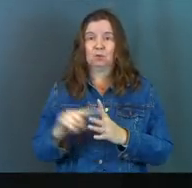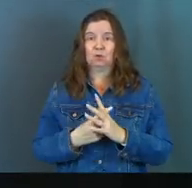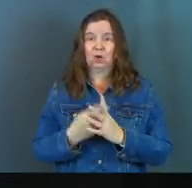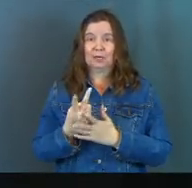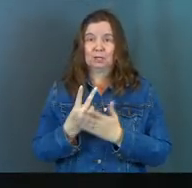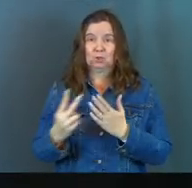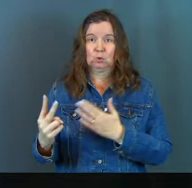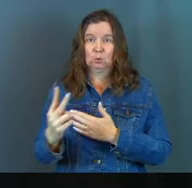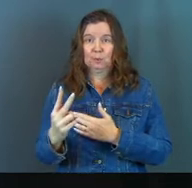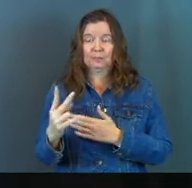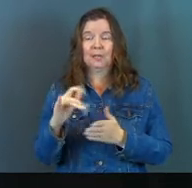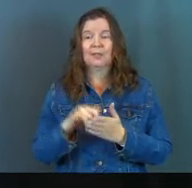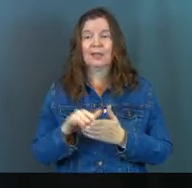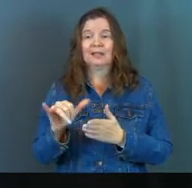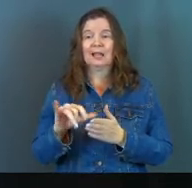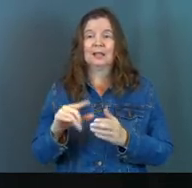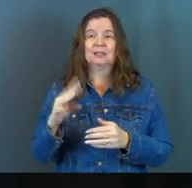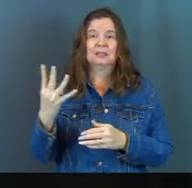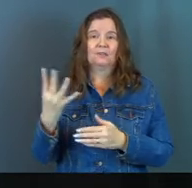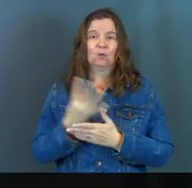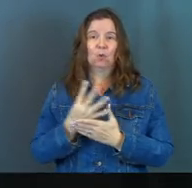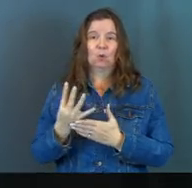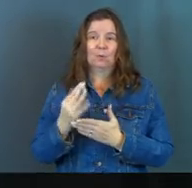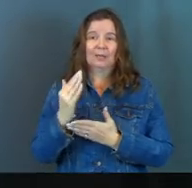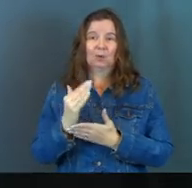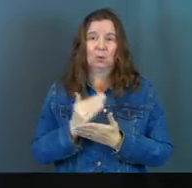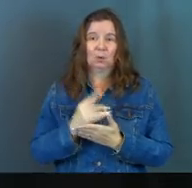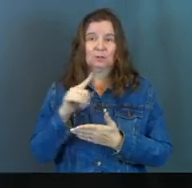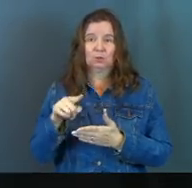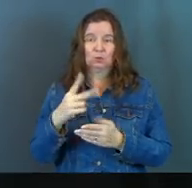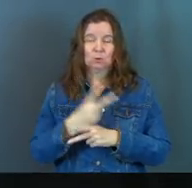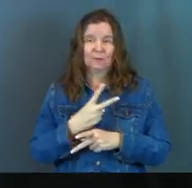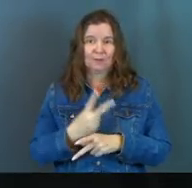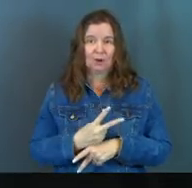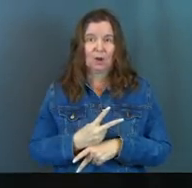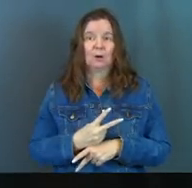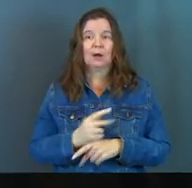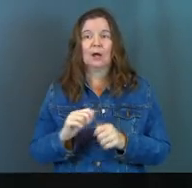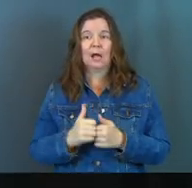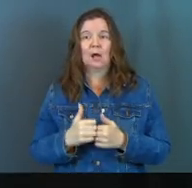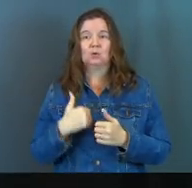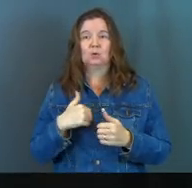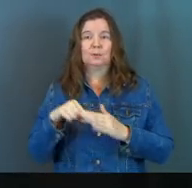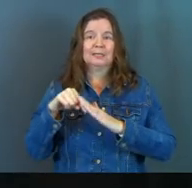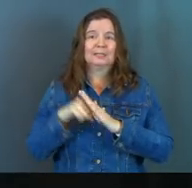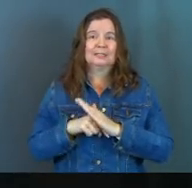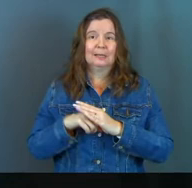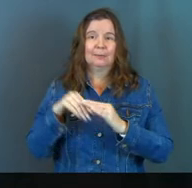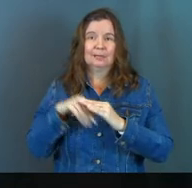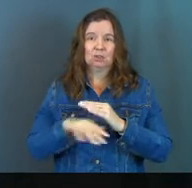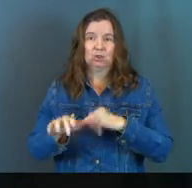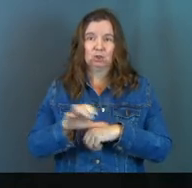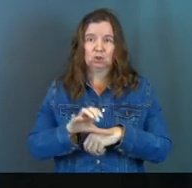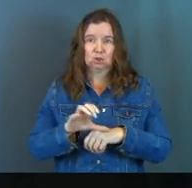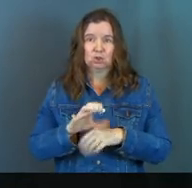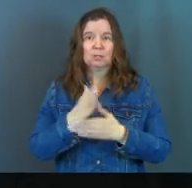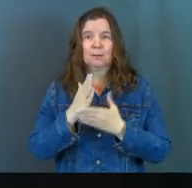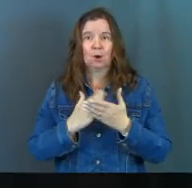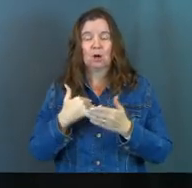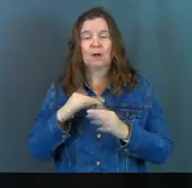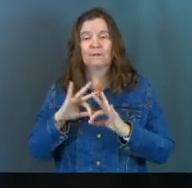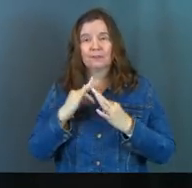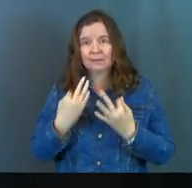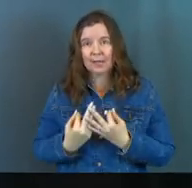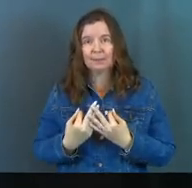that in 2 weeks, and that is like this four-week course for you to figure out how to be deeper into the church, part